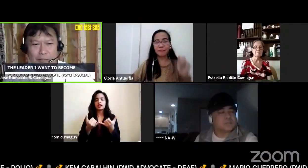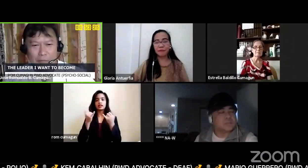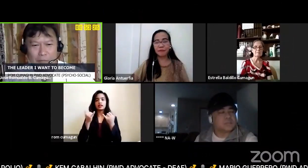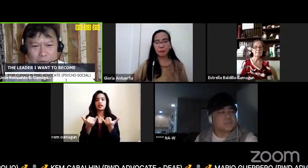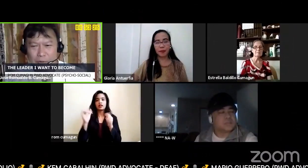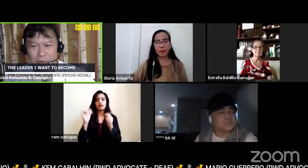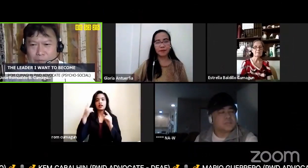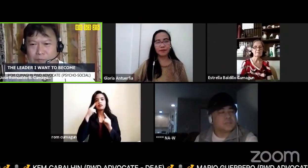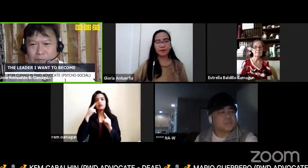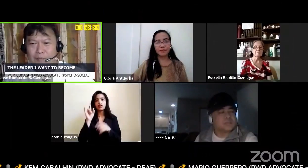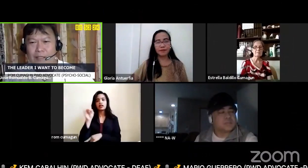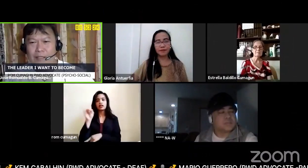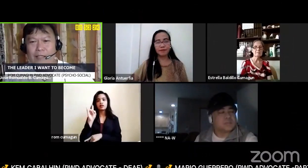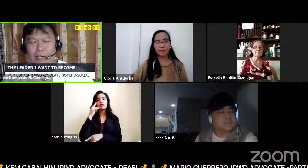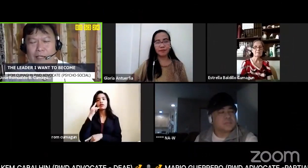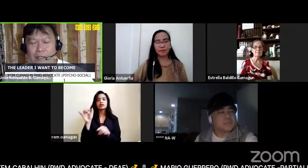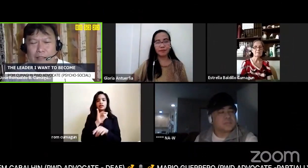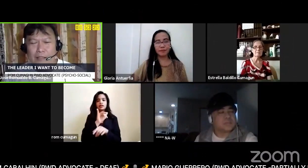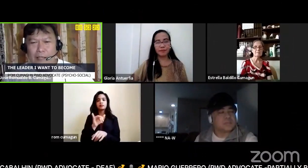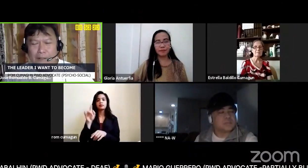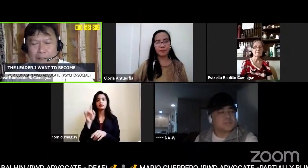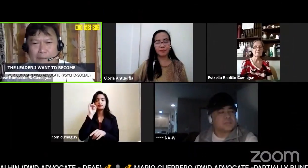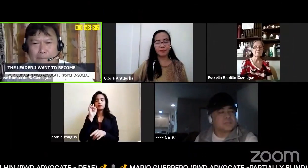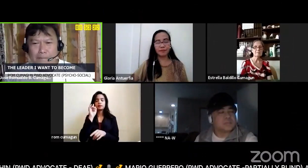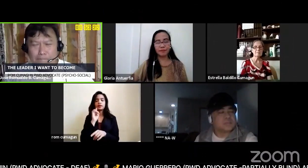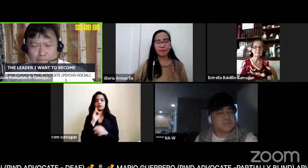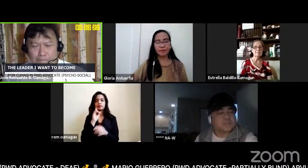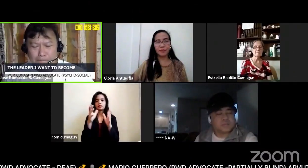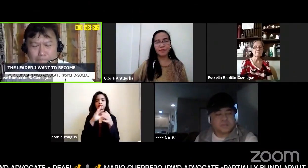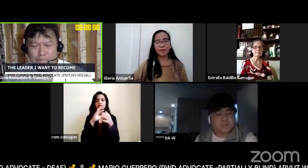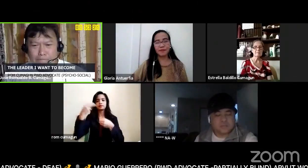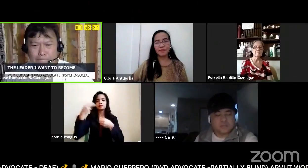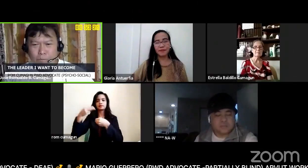our deaf participants too. Okay. And